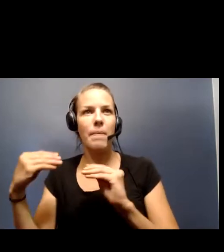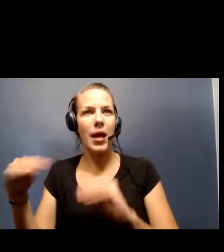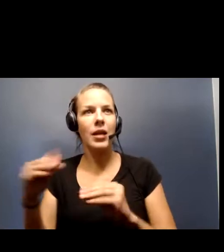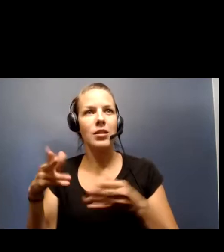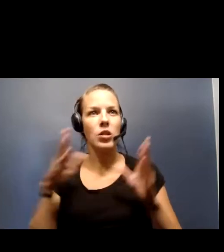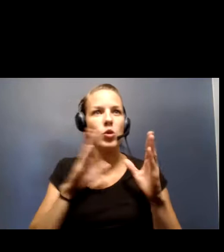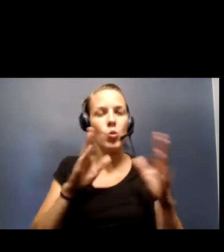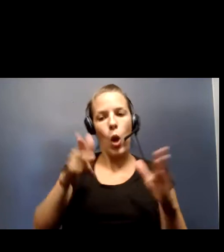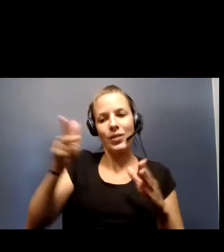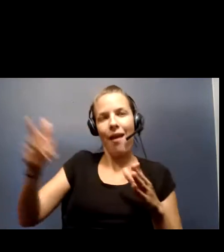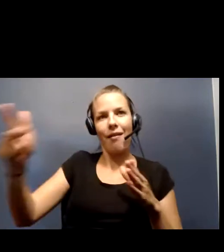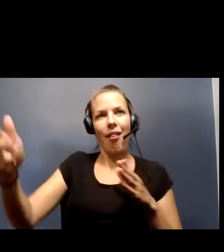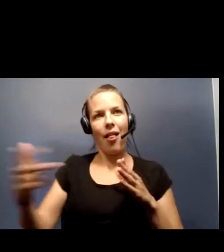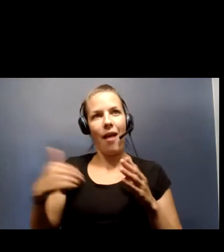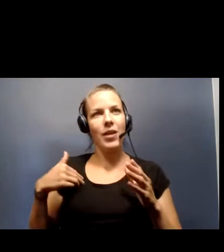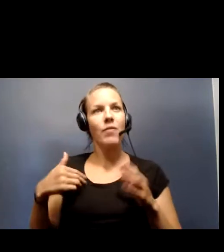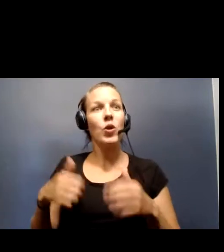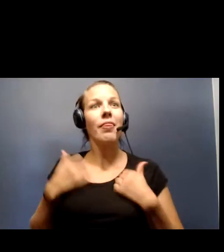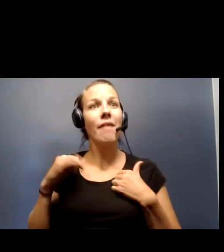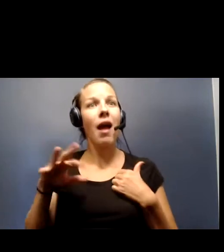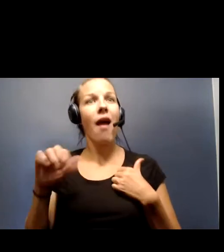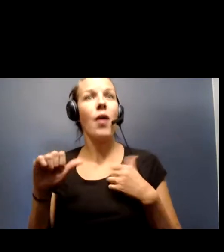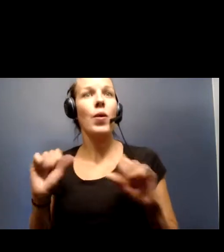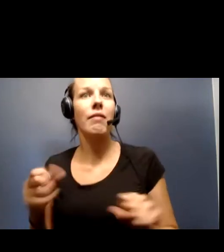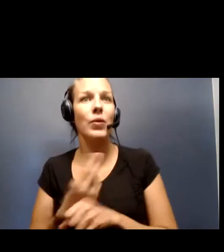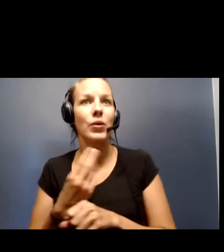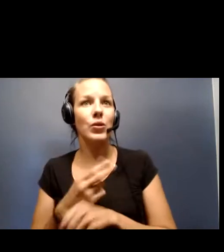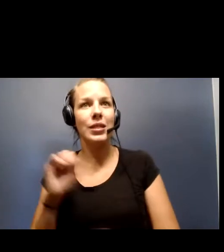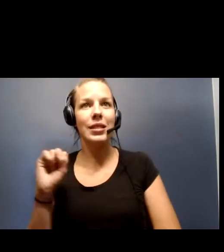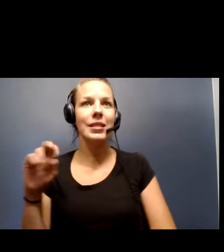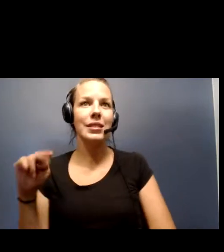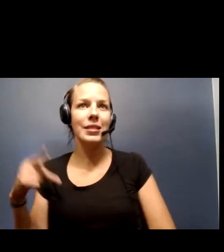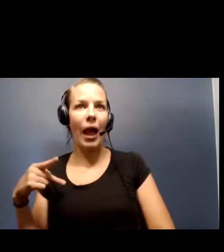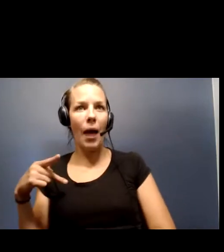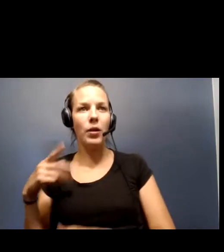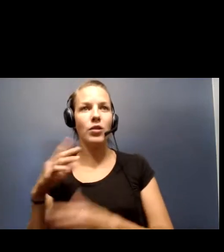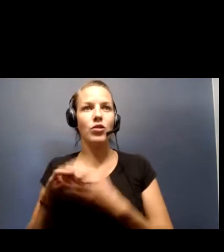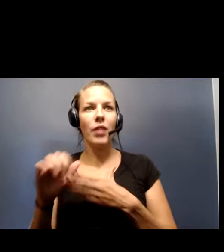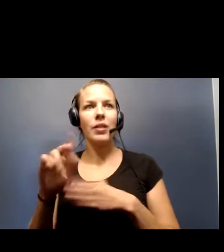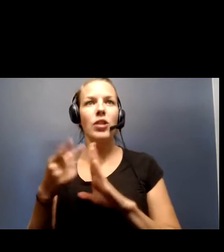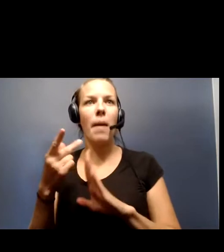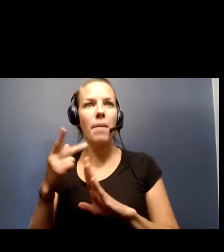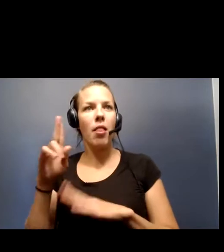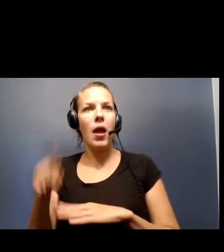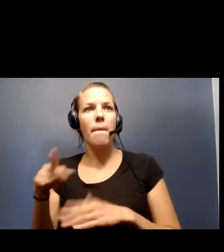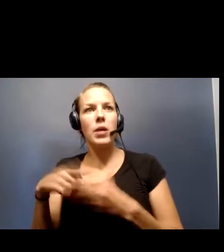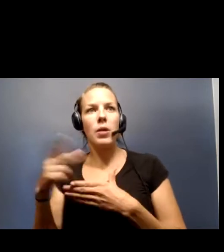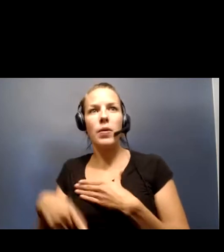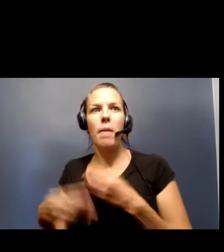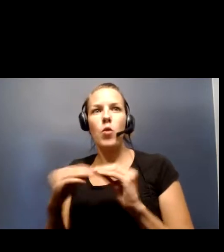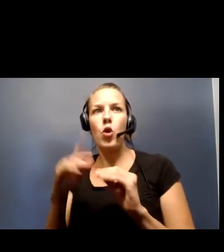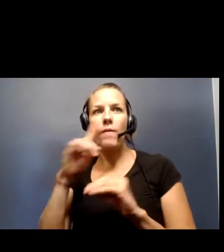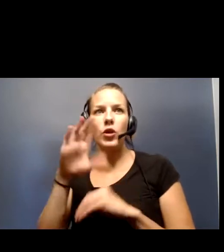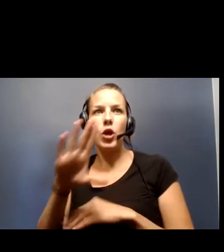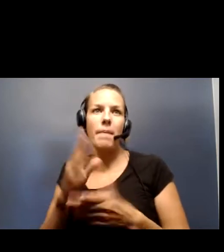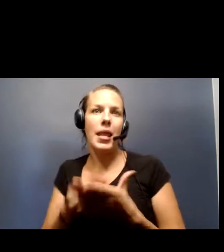stands. And if you live in Iowa, you can use your SNAP bucks in the Double Up program and get even more for your money. You